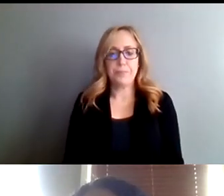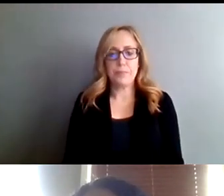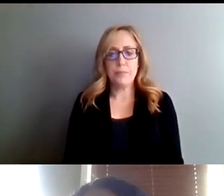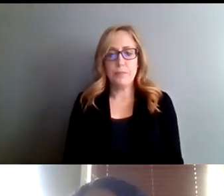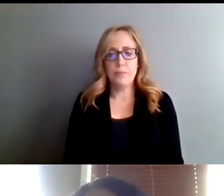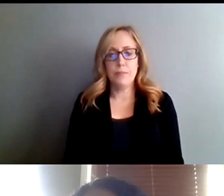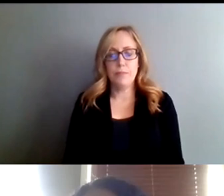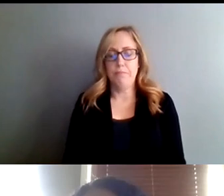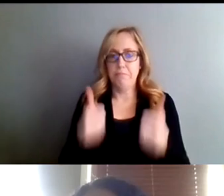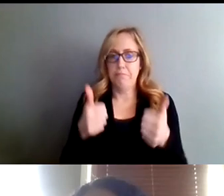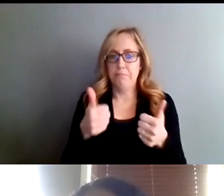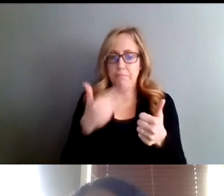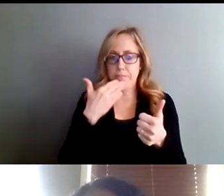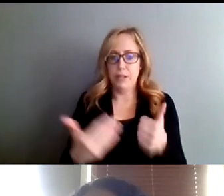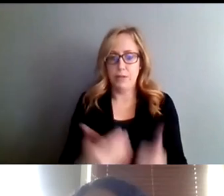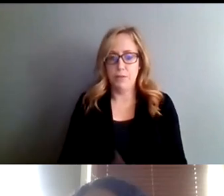Great, thank you.